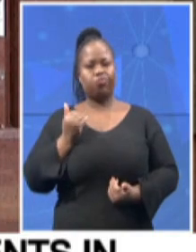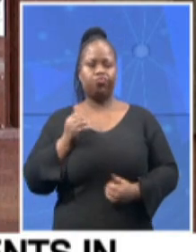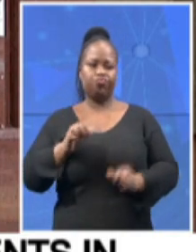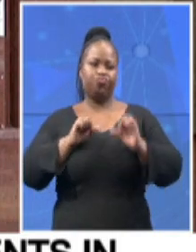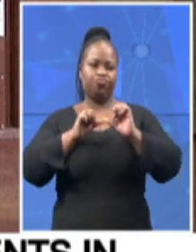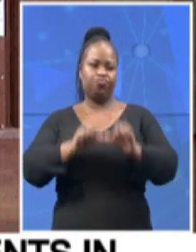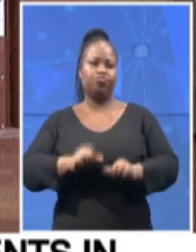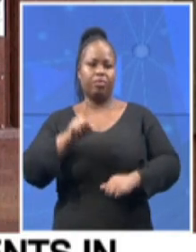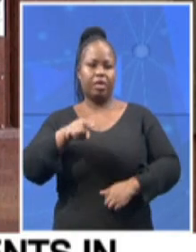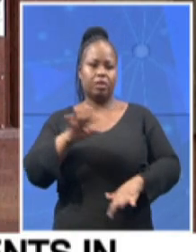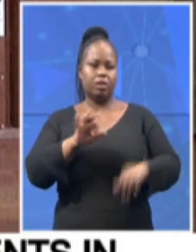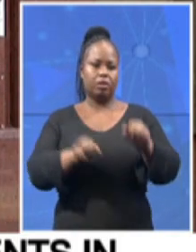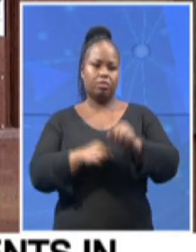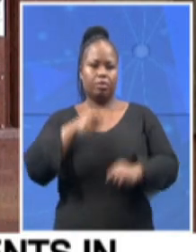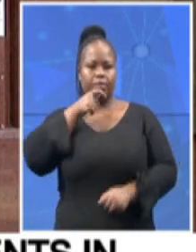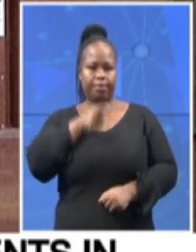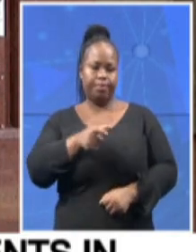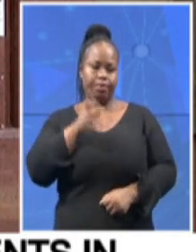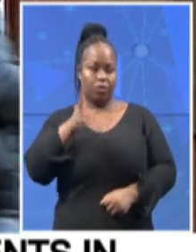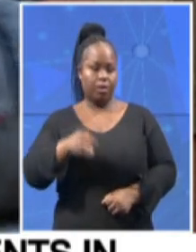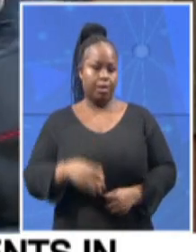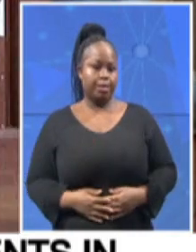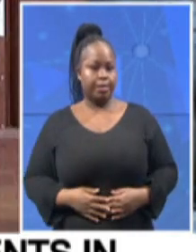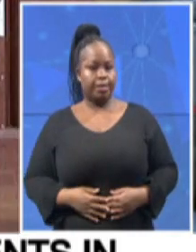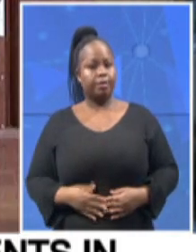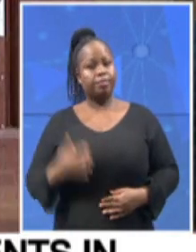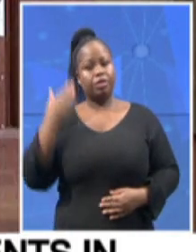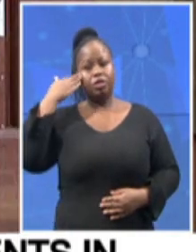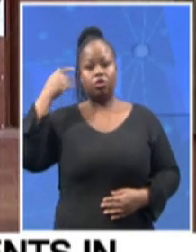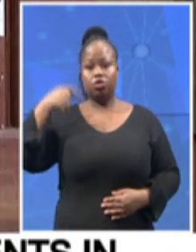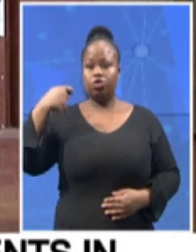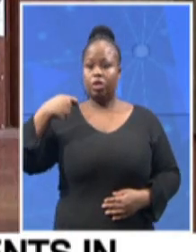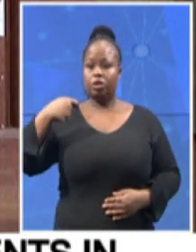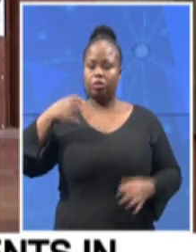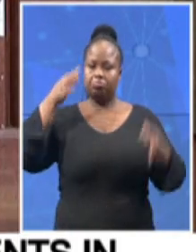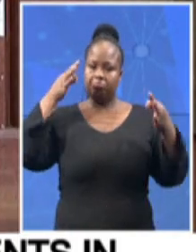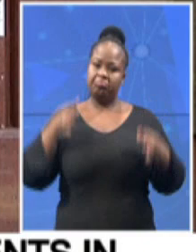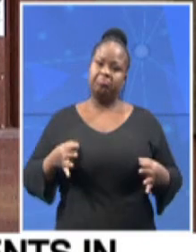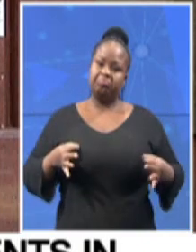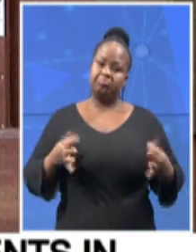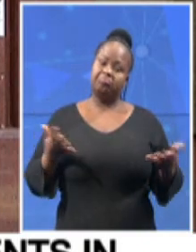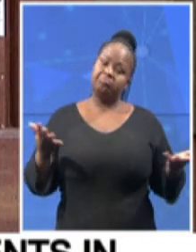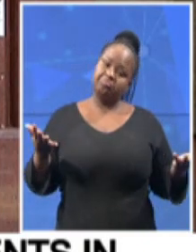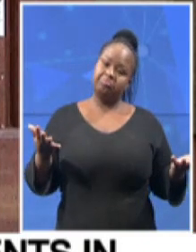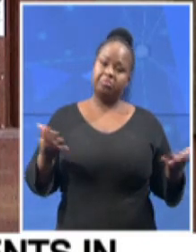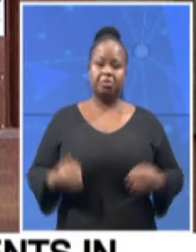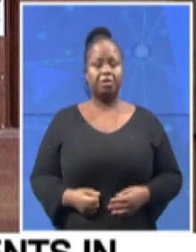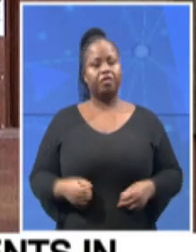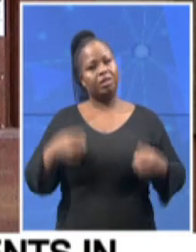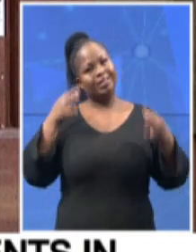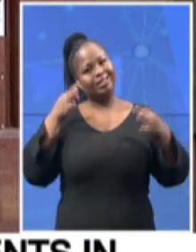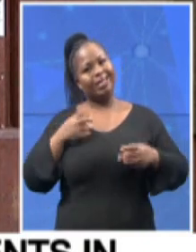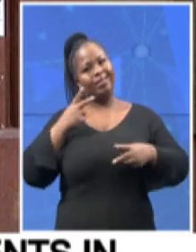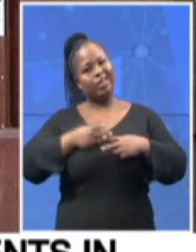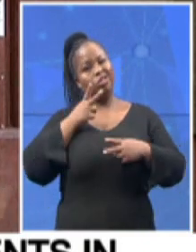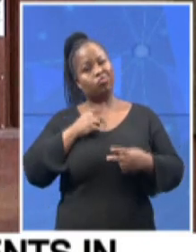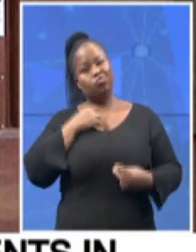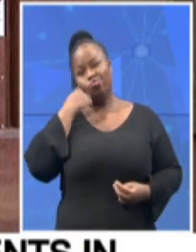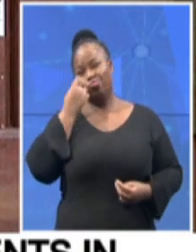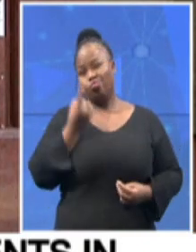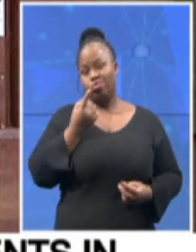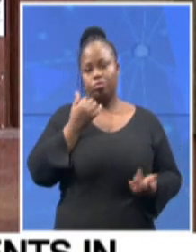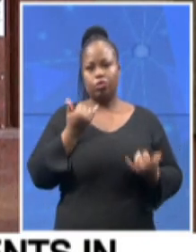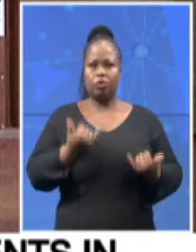actually give their closing argument, and then the judge will actually deliberate as to whether he will give the ruling today or probably